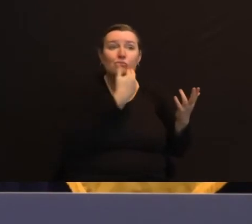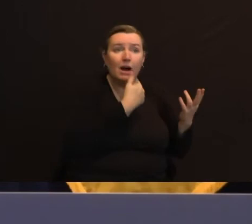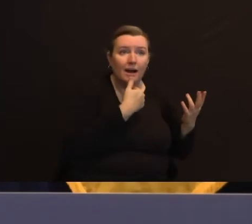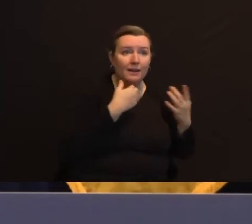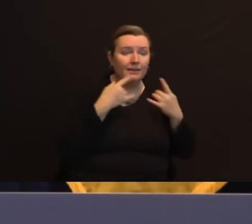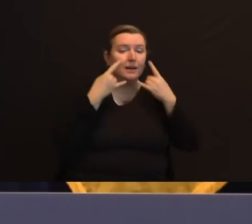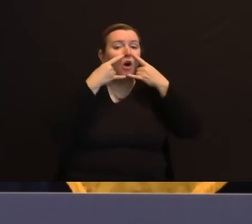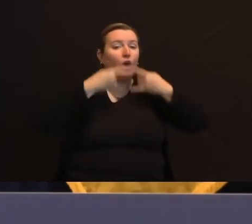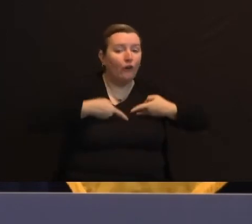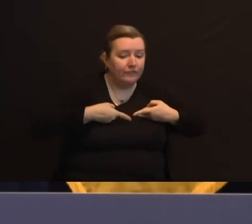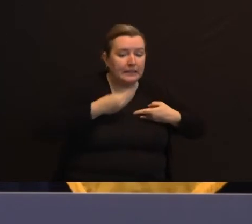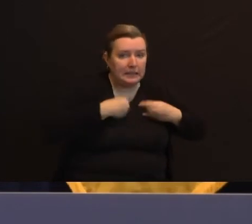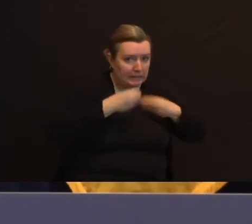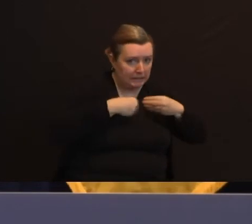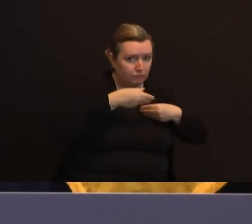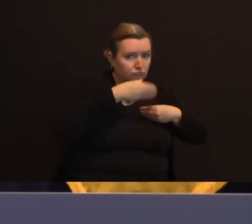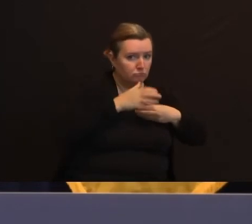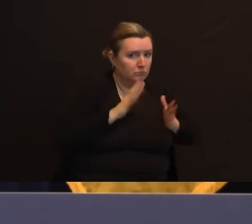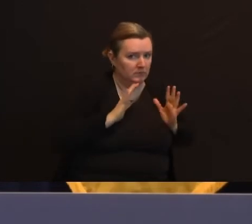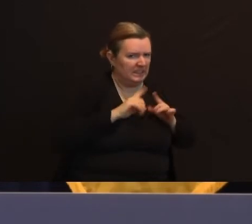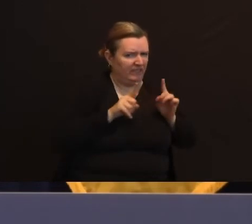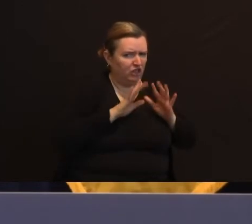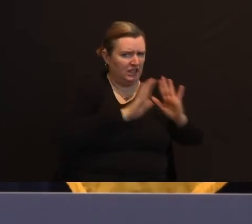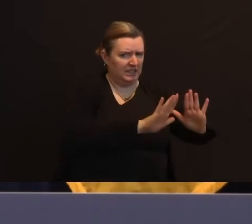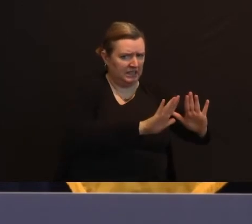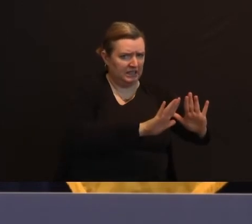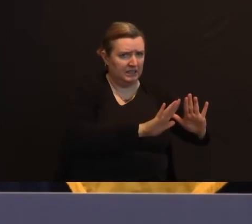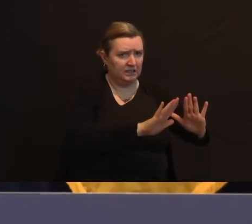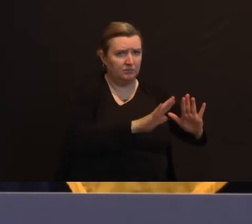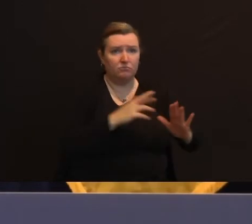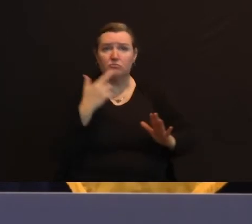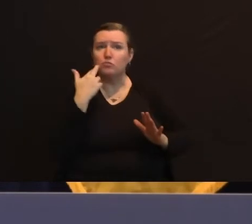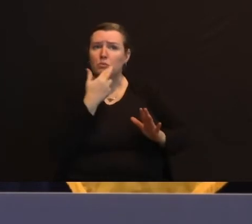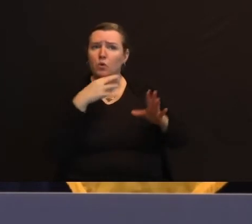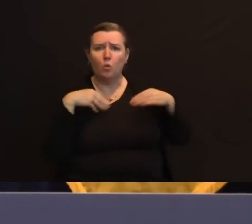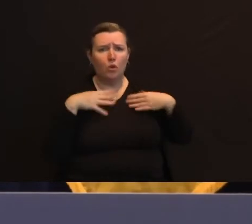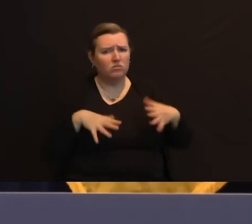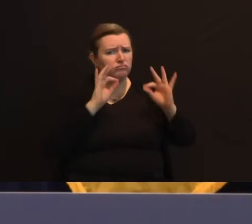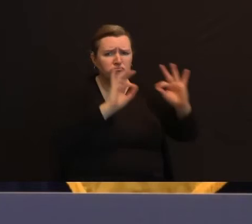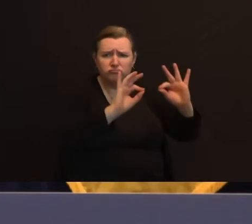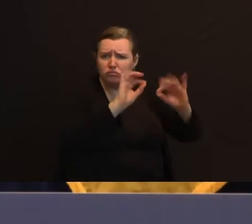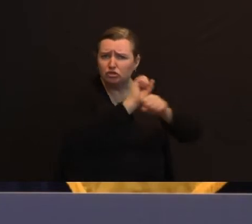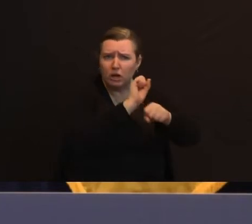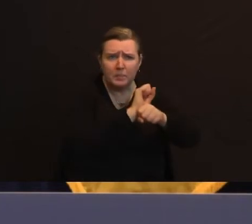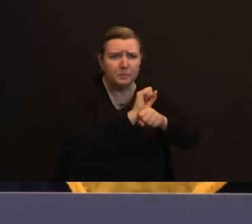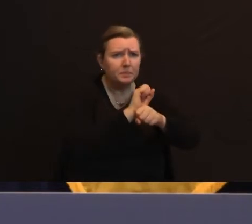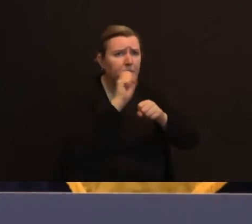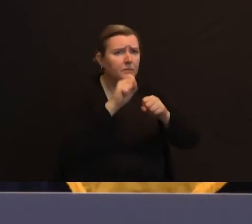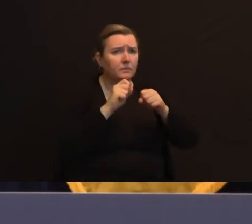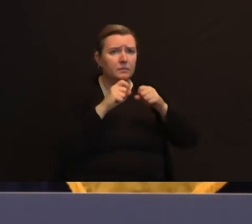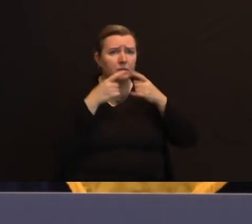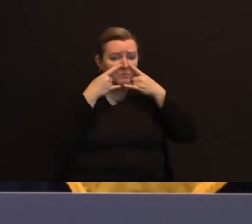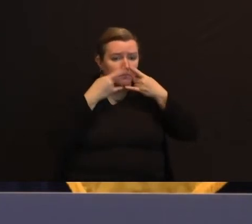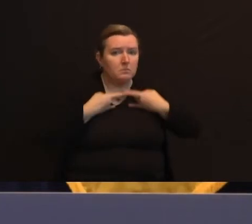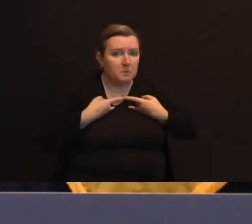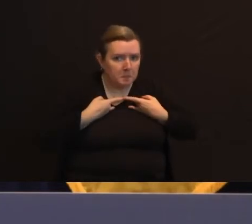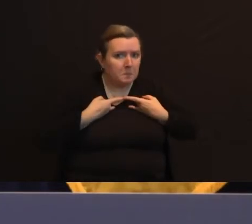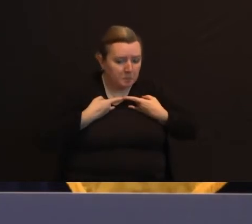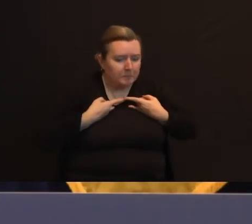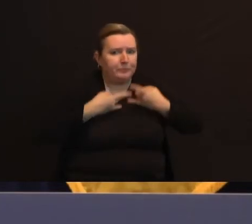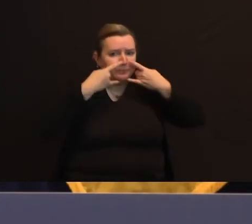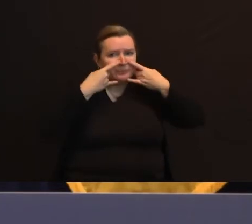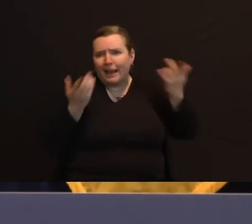restaurateurs who are doing the right thing. But by definition, you got to take the thing off to eat or drink. You don't have to in a school setting. I think that's been